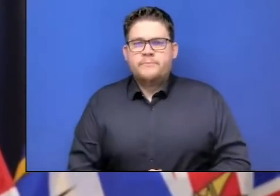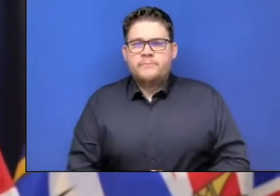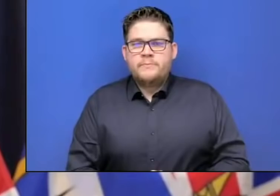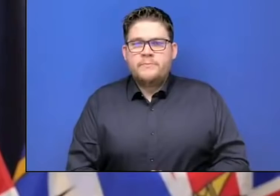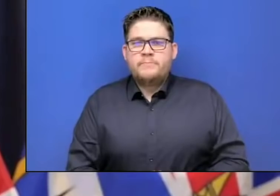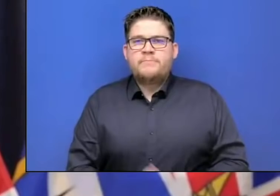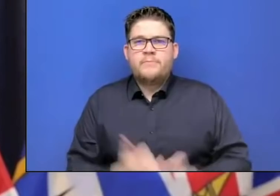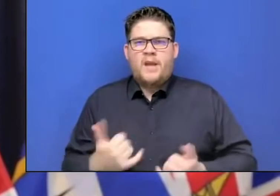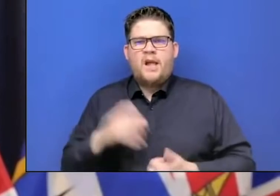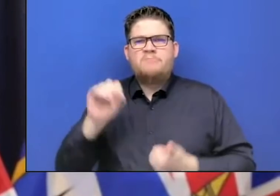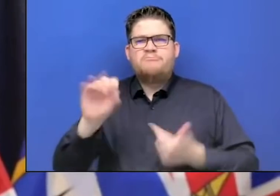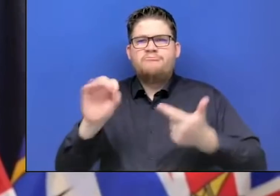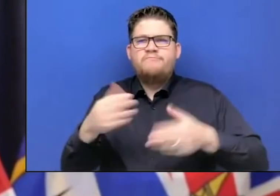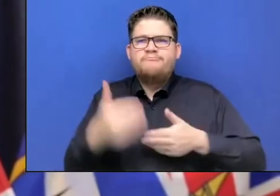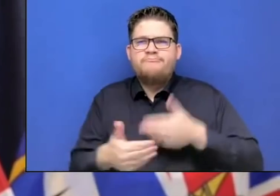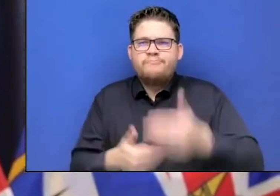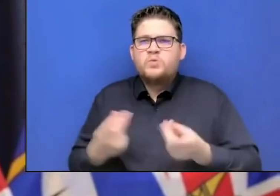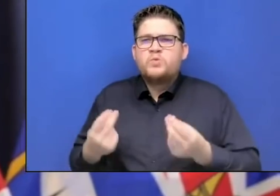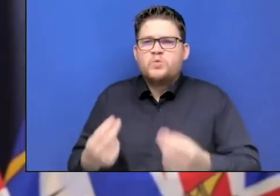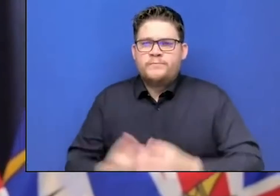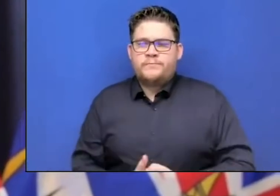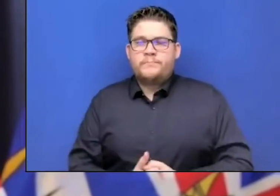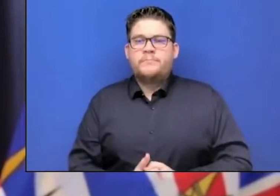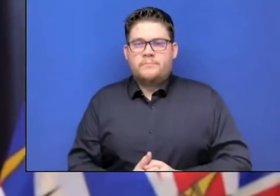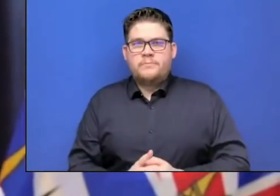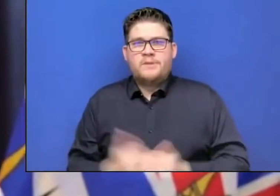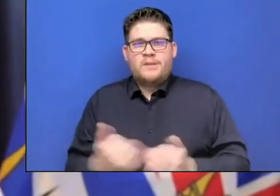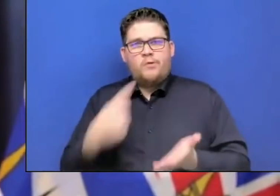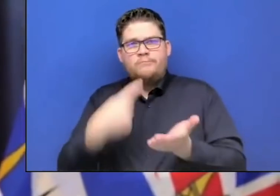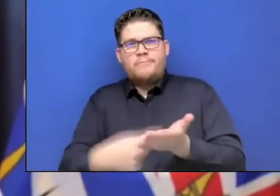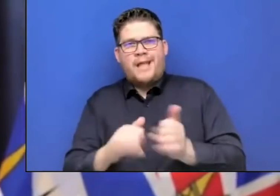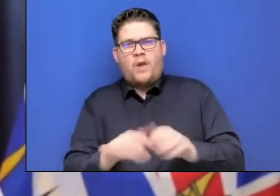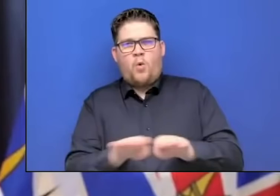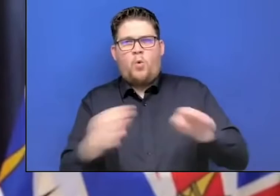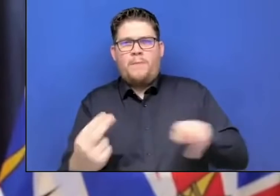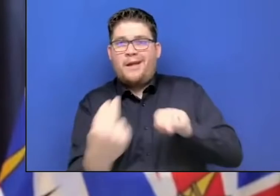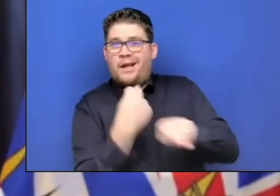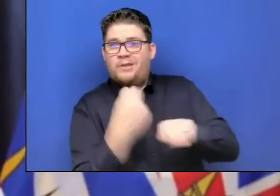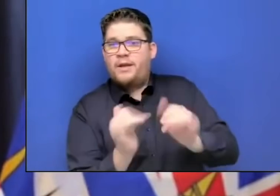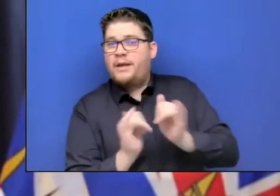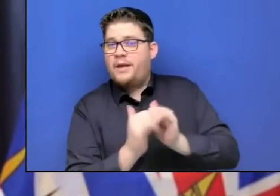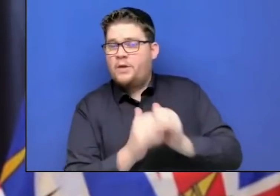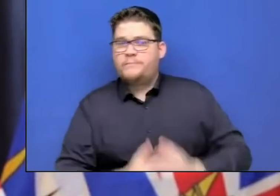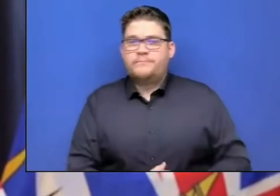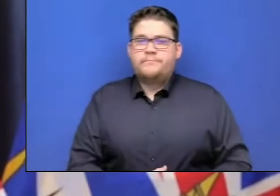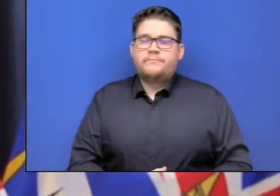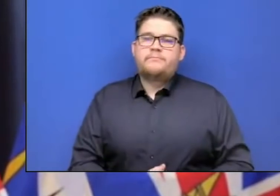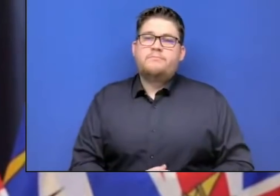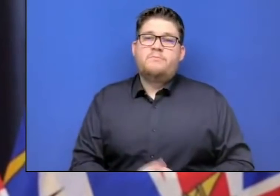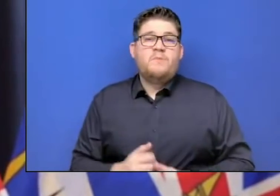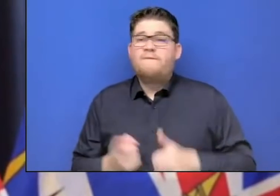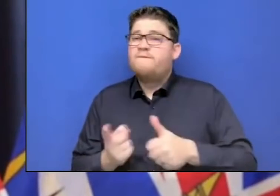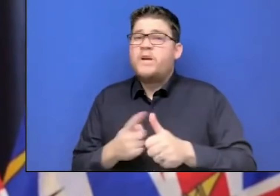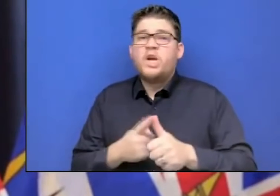to reopen our roadways. I would first like to extend my sincere thanks to so many people who